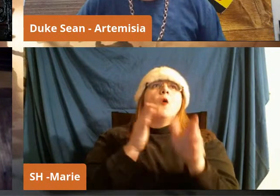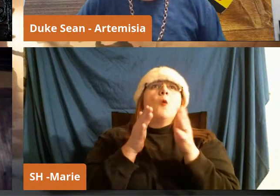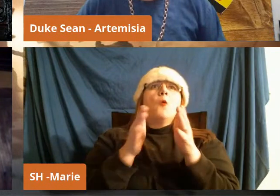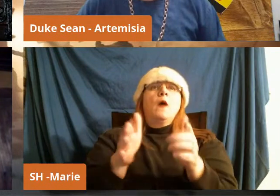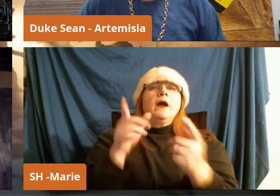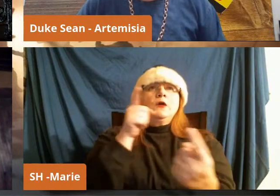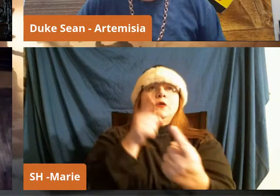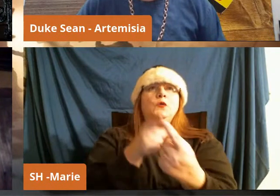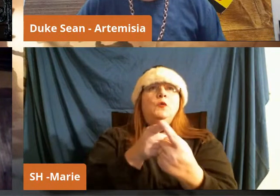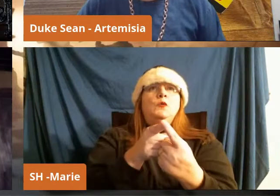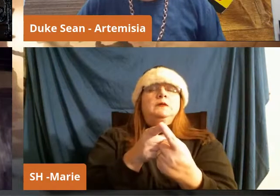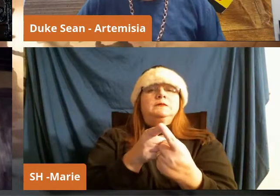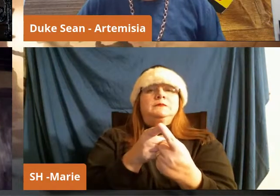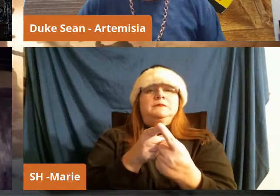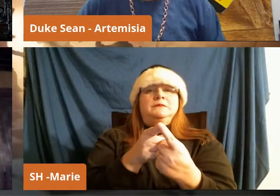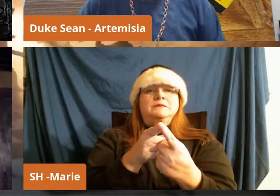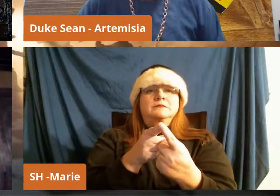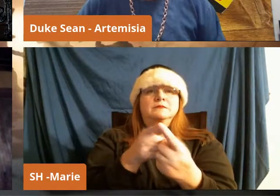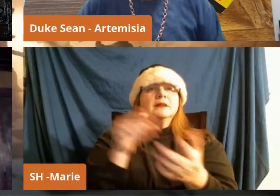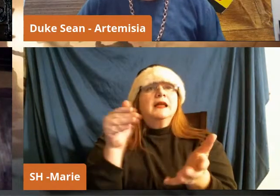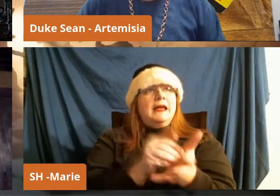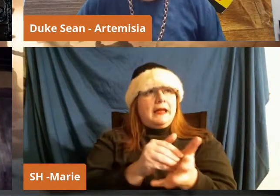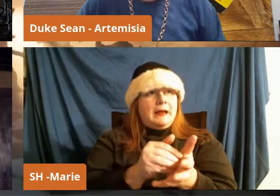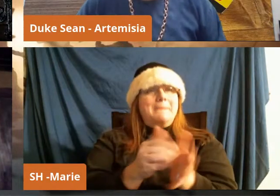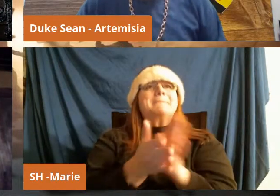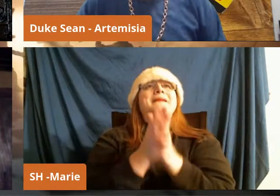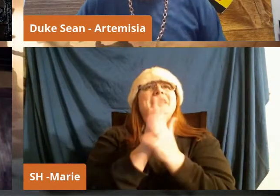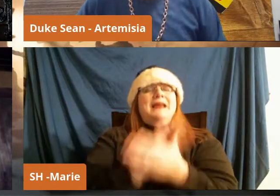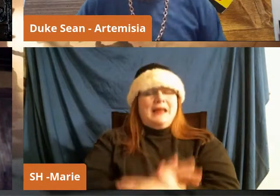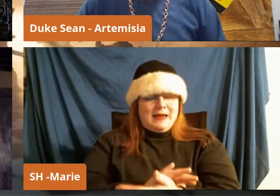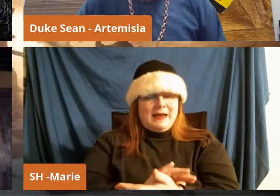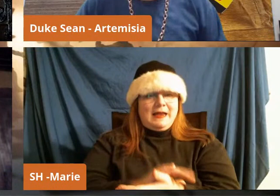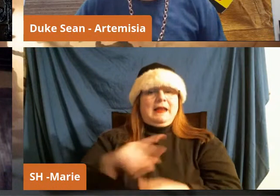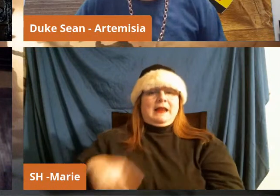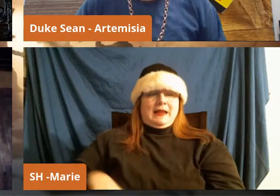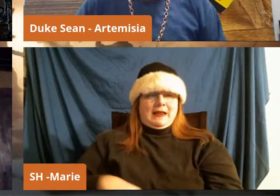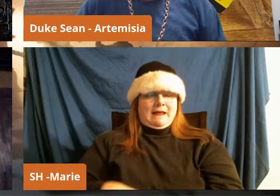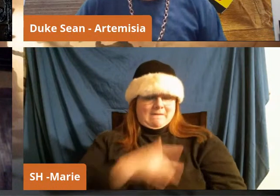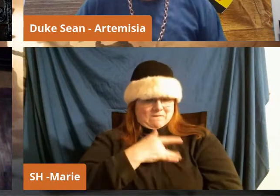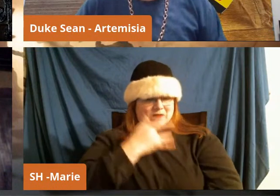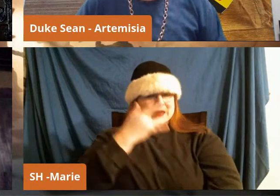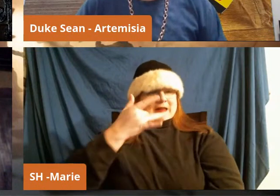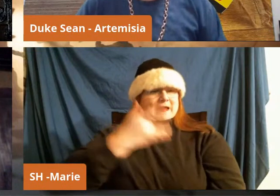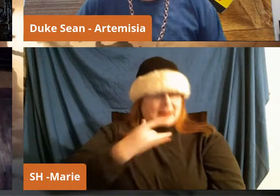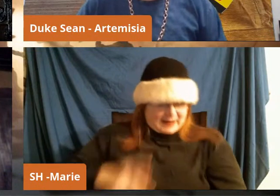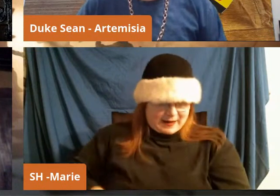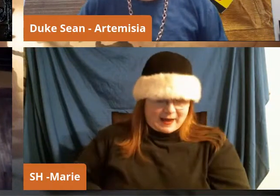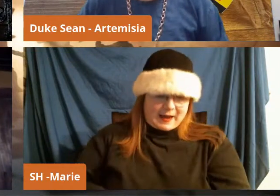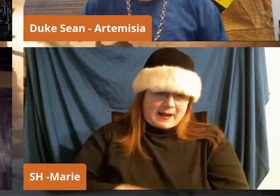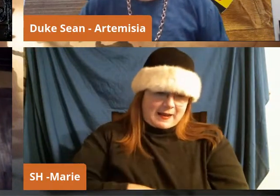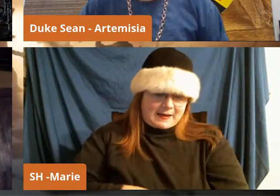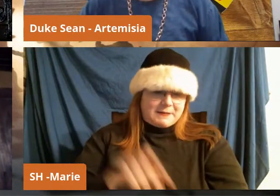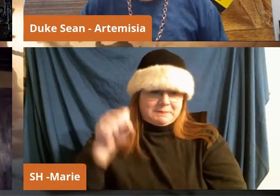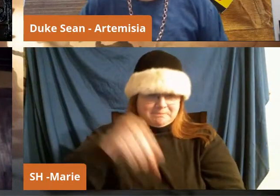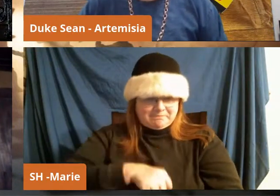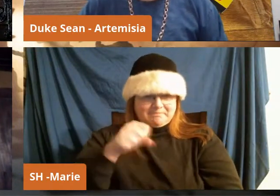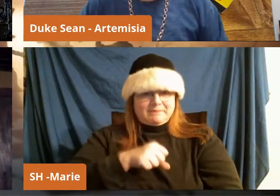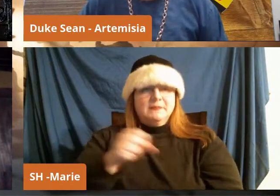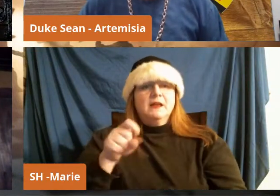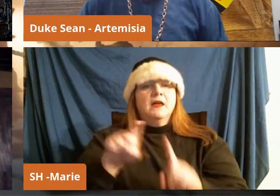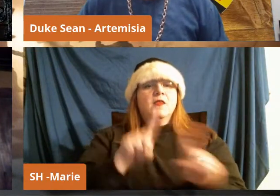towards just being knightly, feeling knightly.